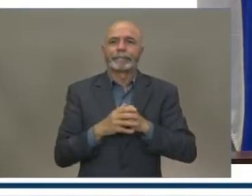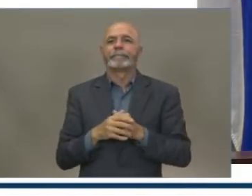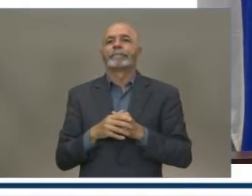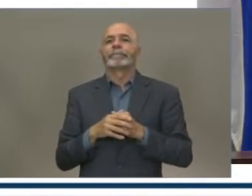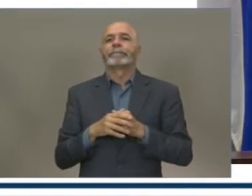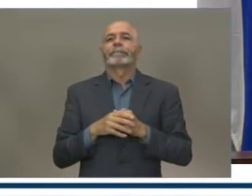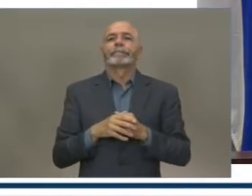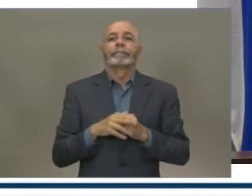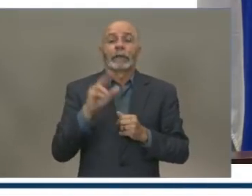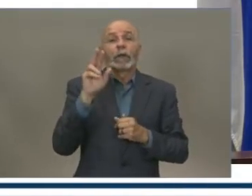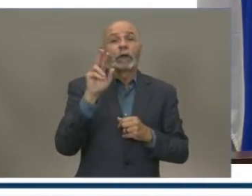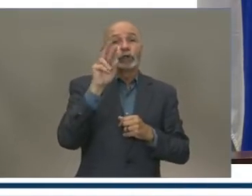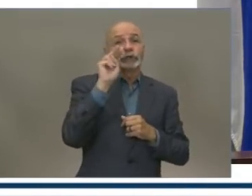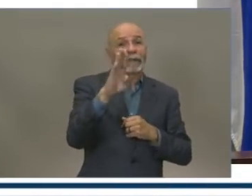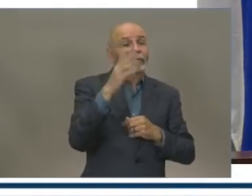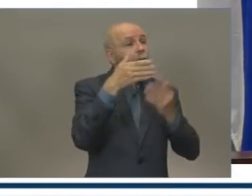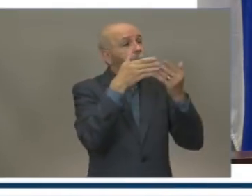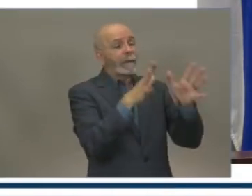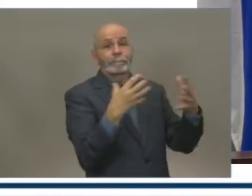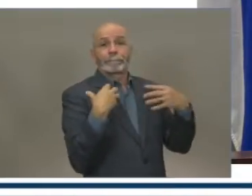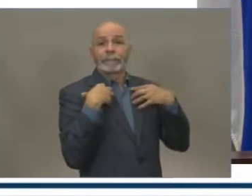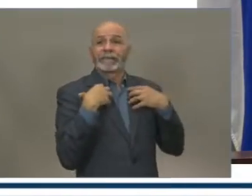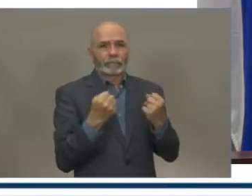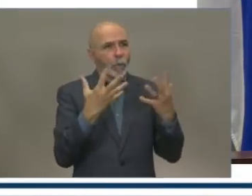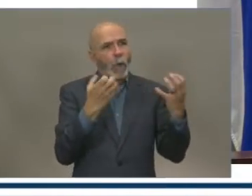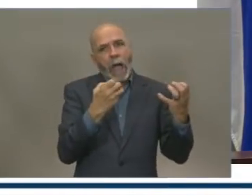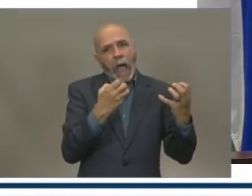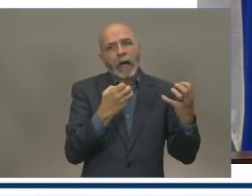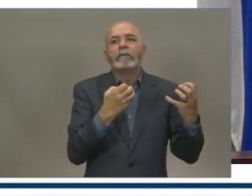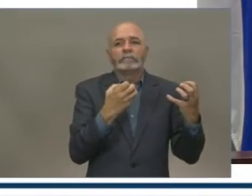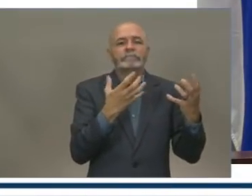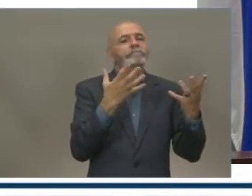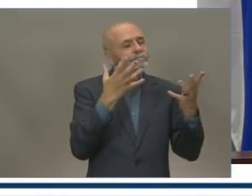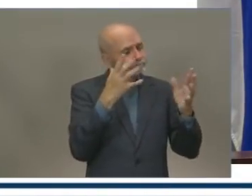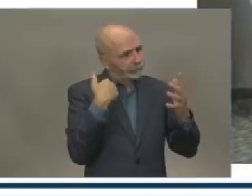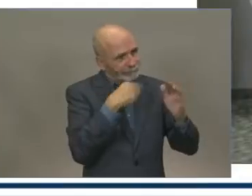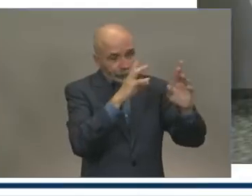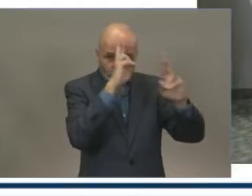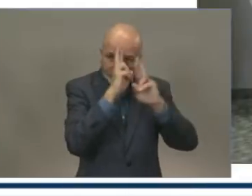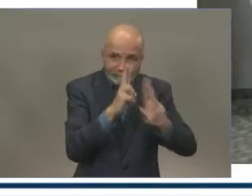are still asking people to respect those restrictions.